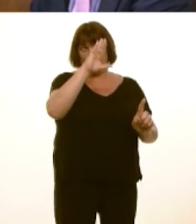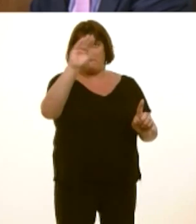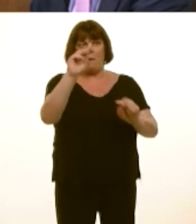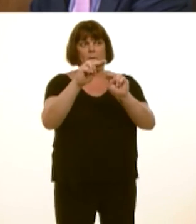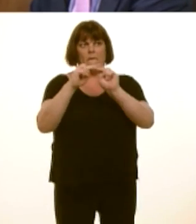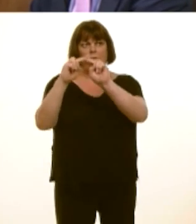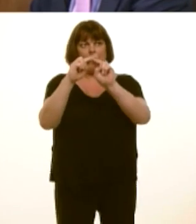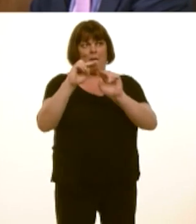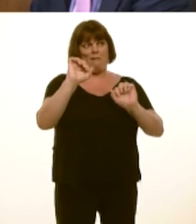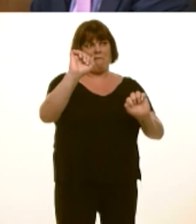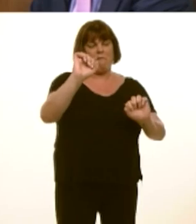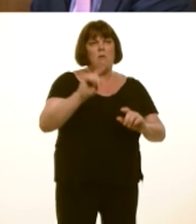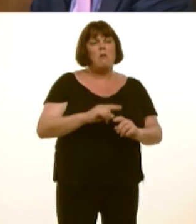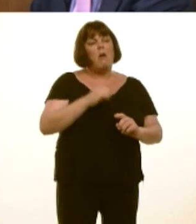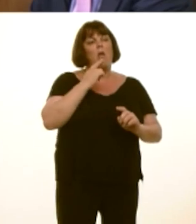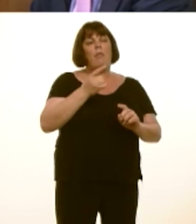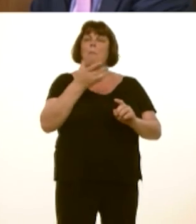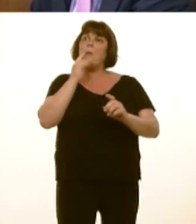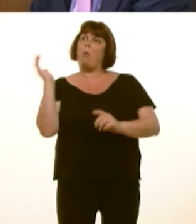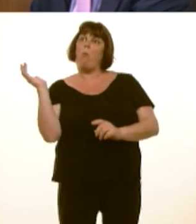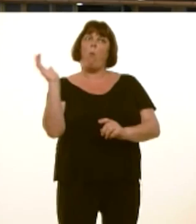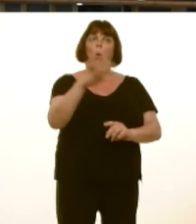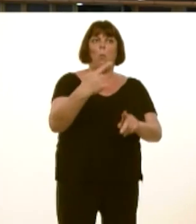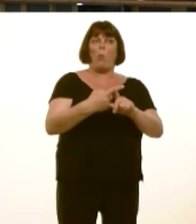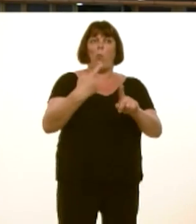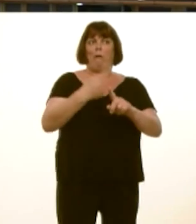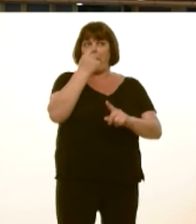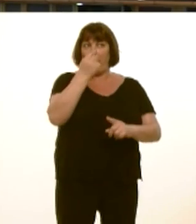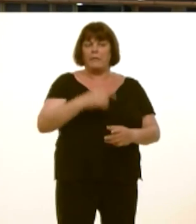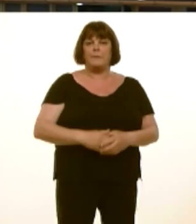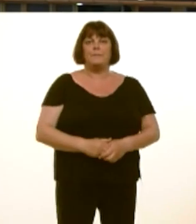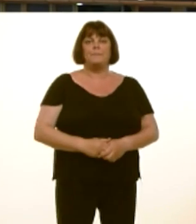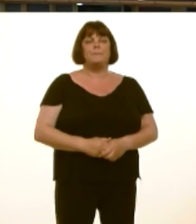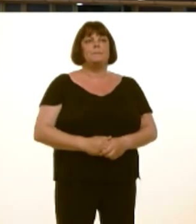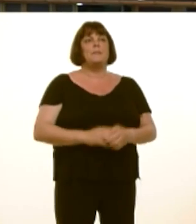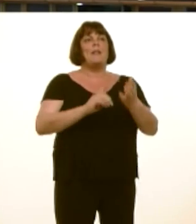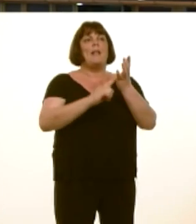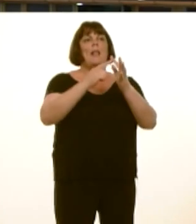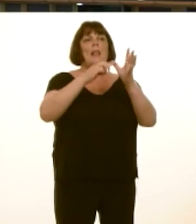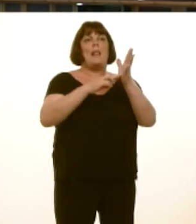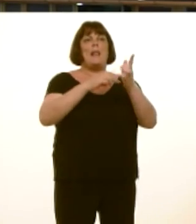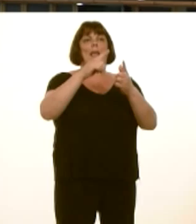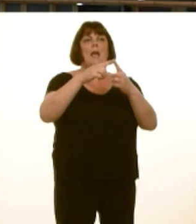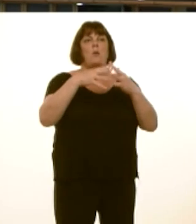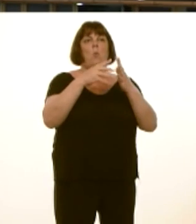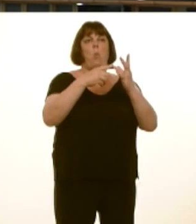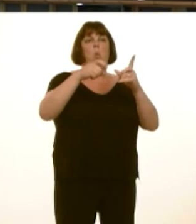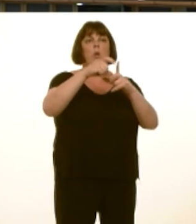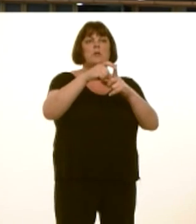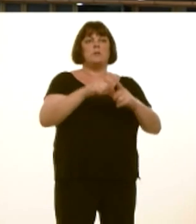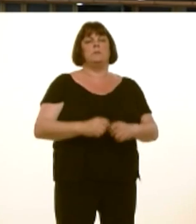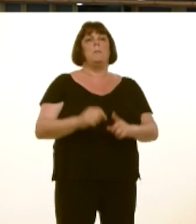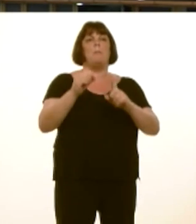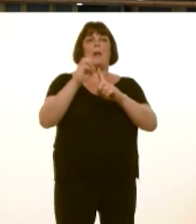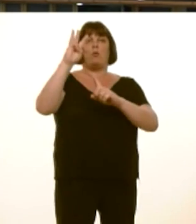that people are returned home as quickly as possible. Leader of Plaid Cymru, Leanne Wood. Diolch, Llywydd, and I thank the First